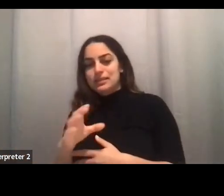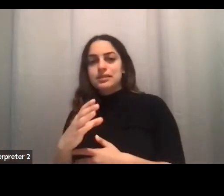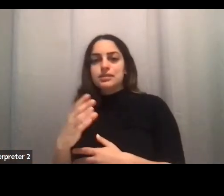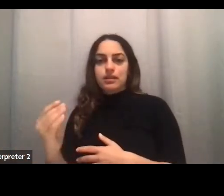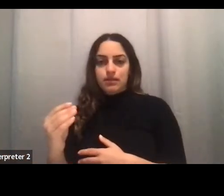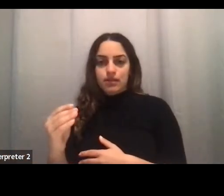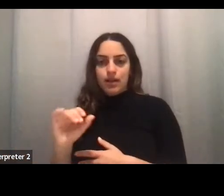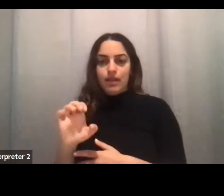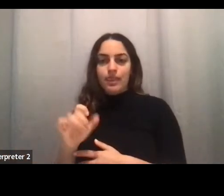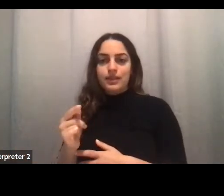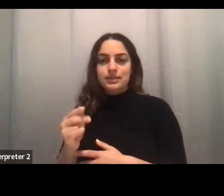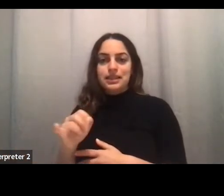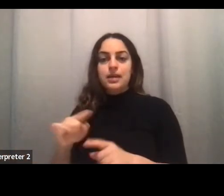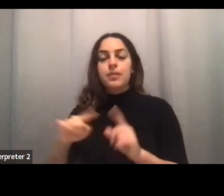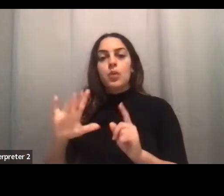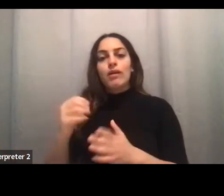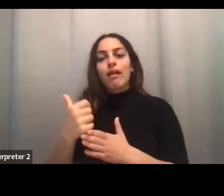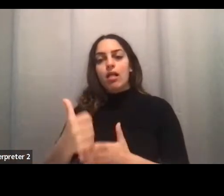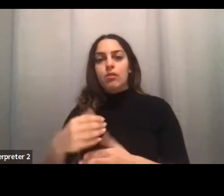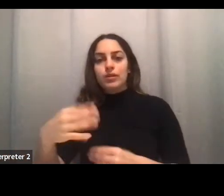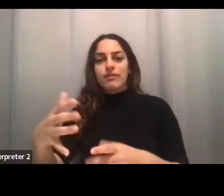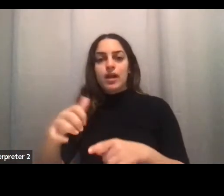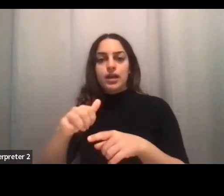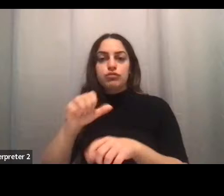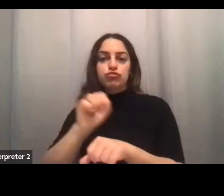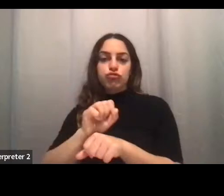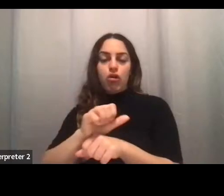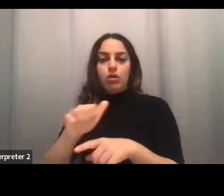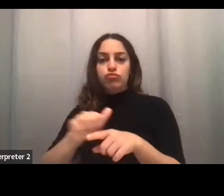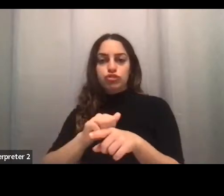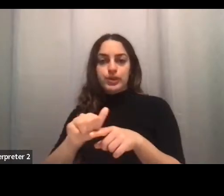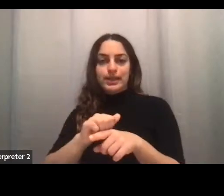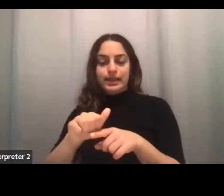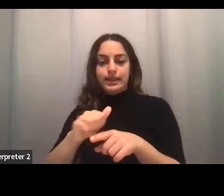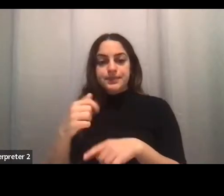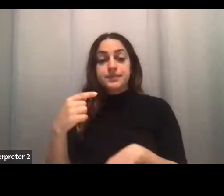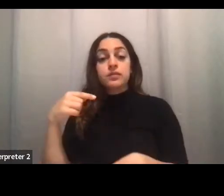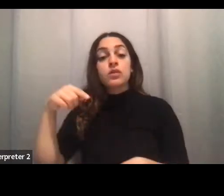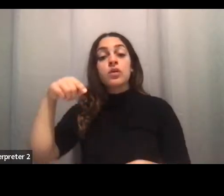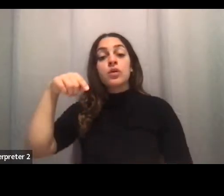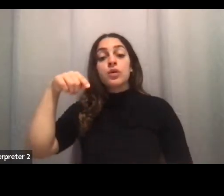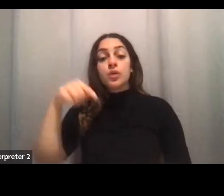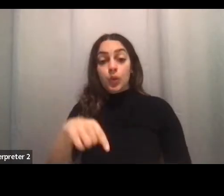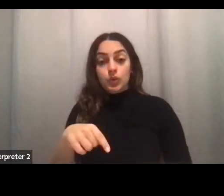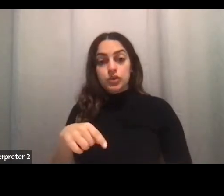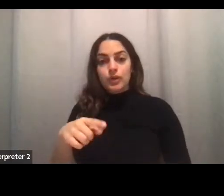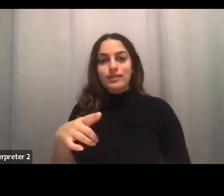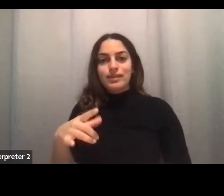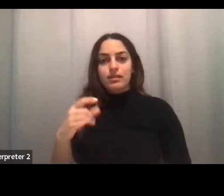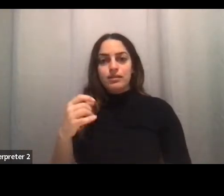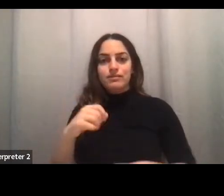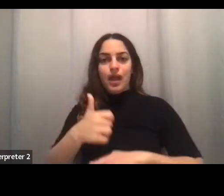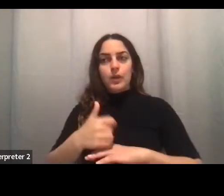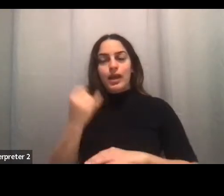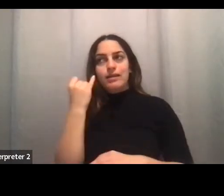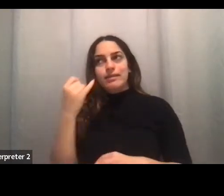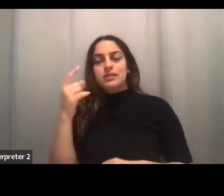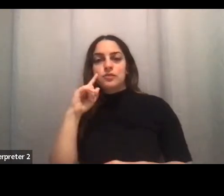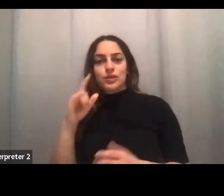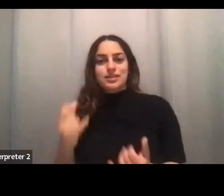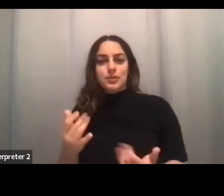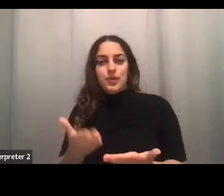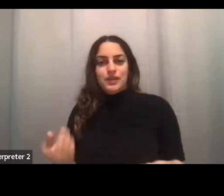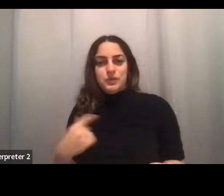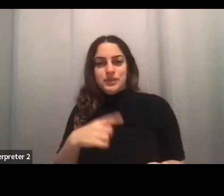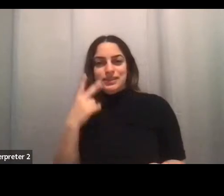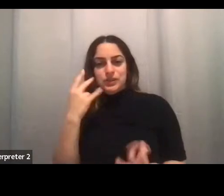pathway for both individual and community empowerment these are the founding ideas for more contemporary things like we see today in project labor